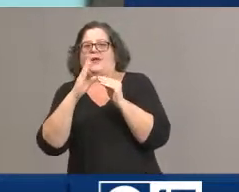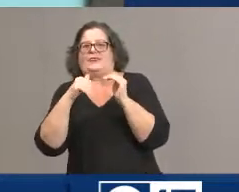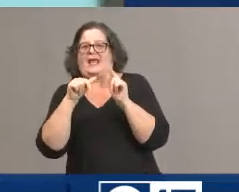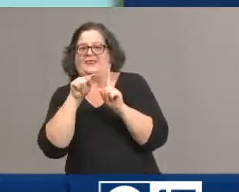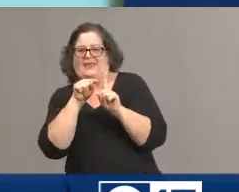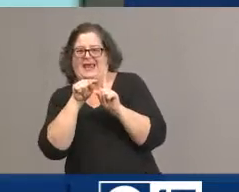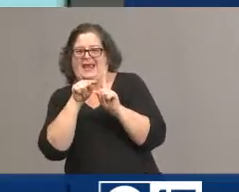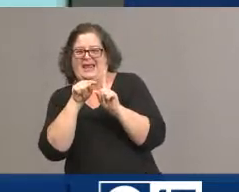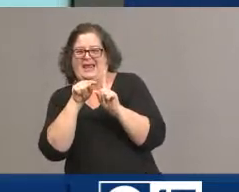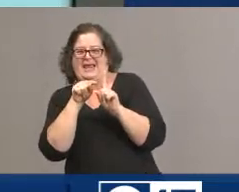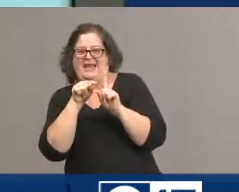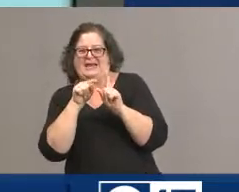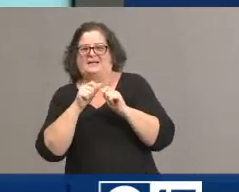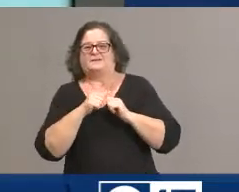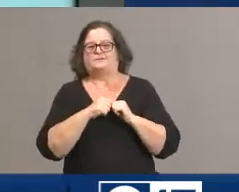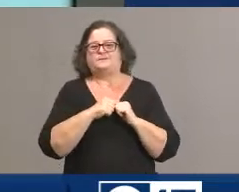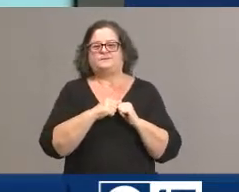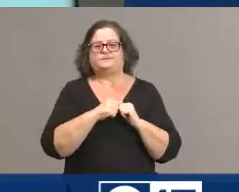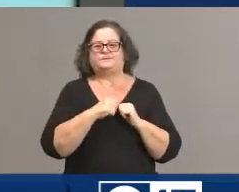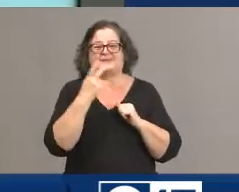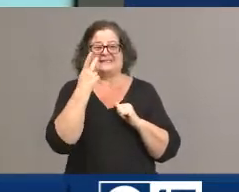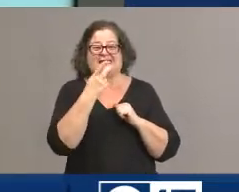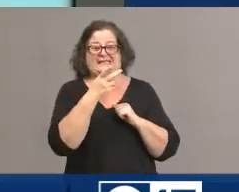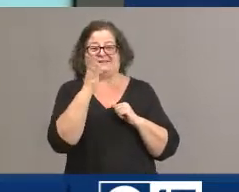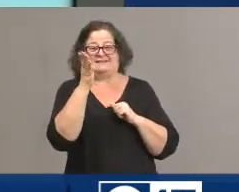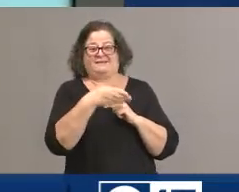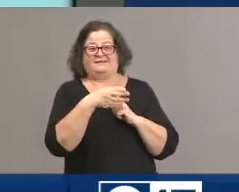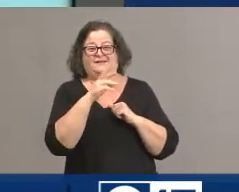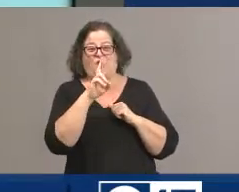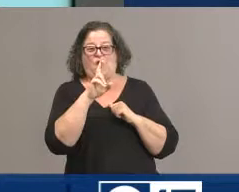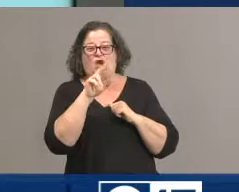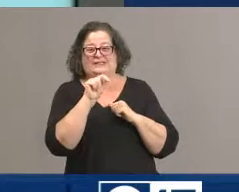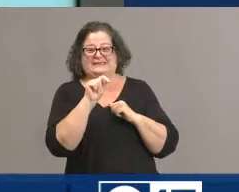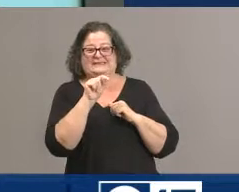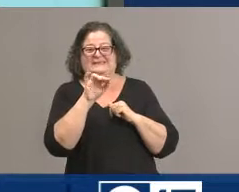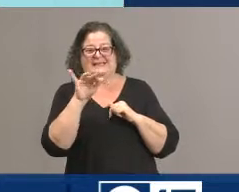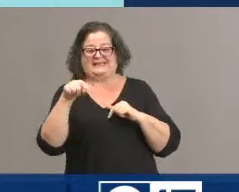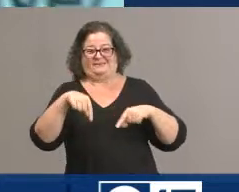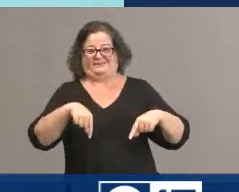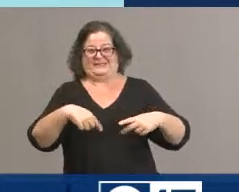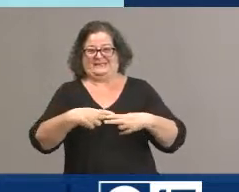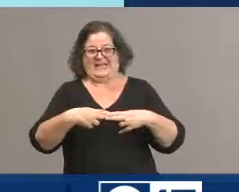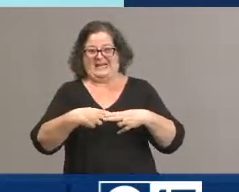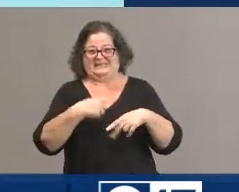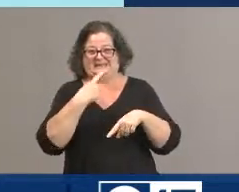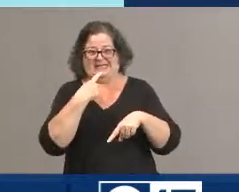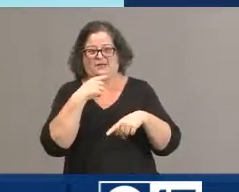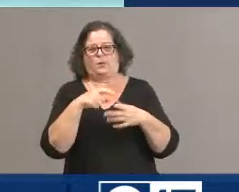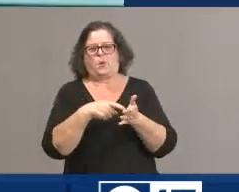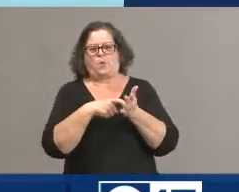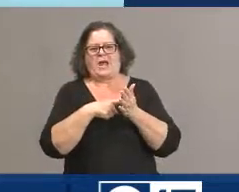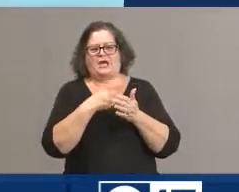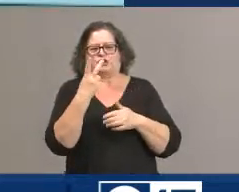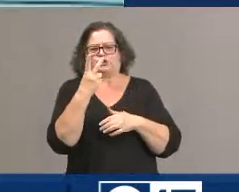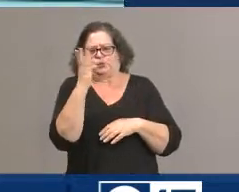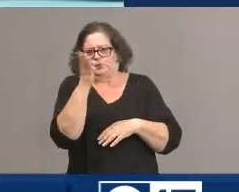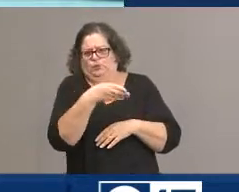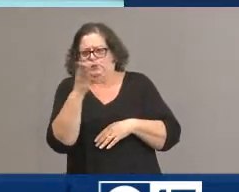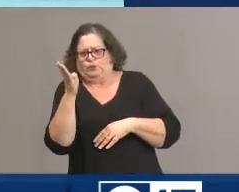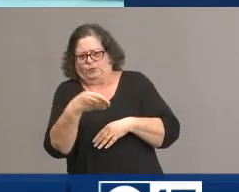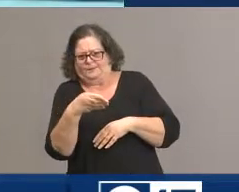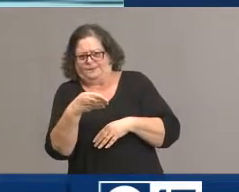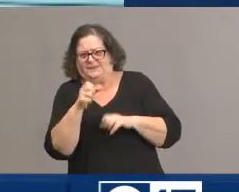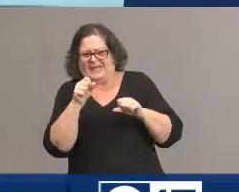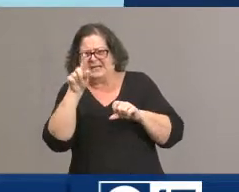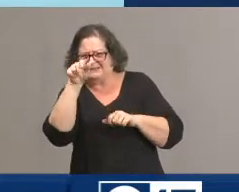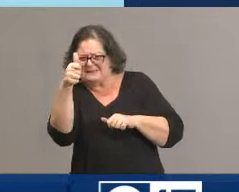//rt.live. You got to put both the slashes in or you'll go to the wrong website. And you can look interactively at where Arizona is,